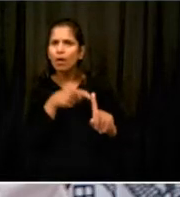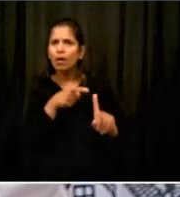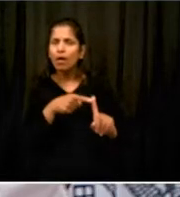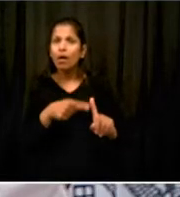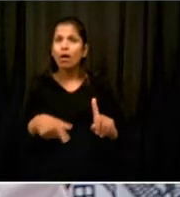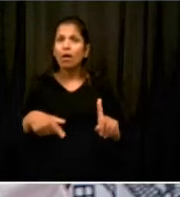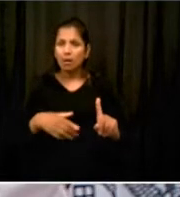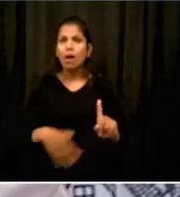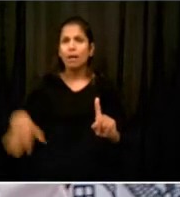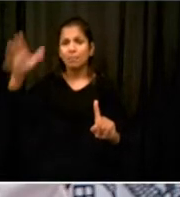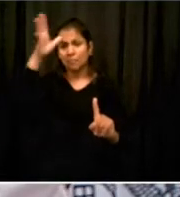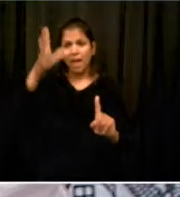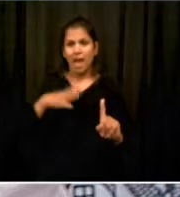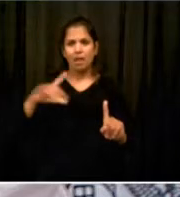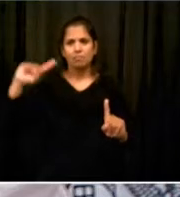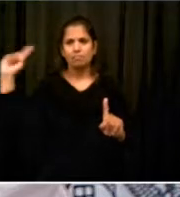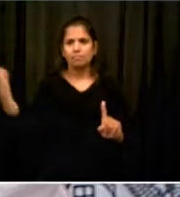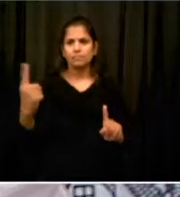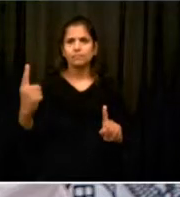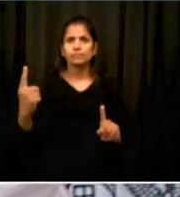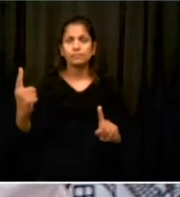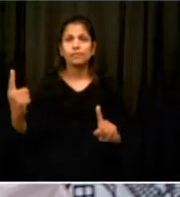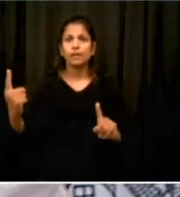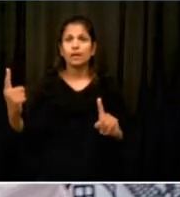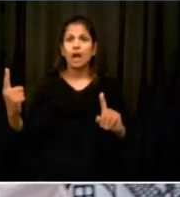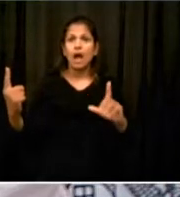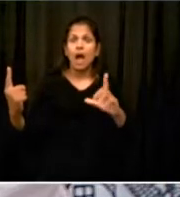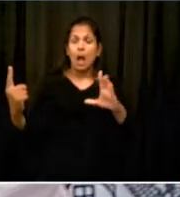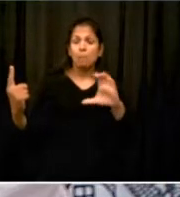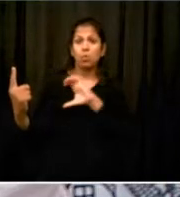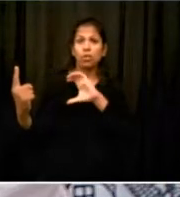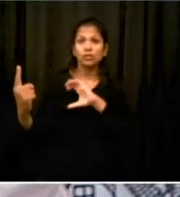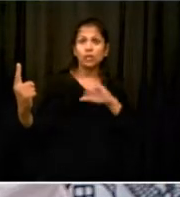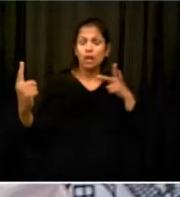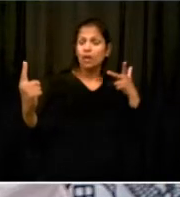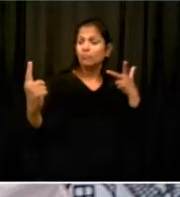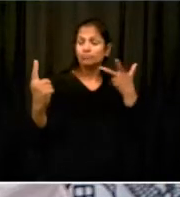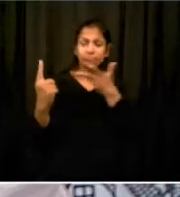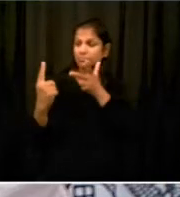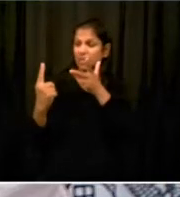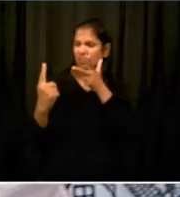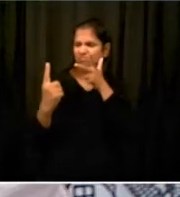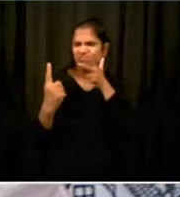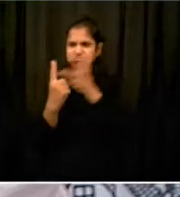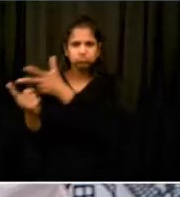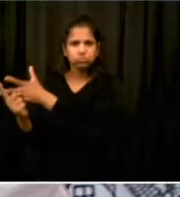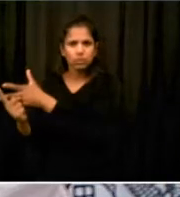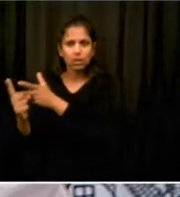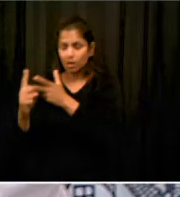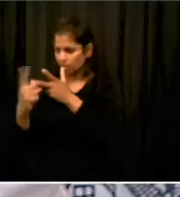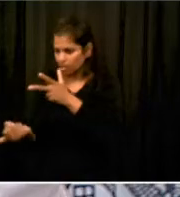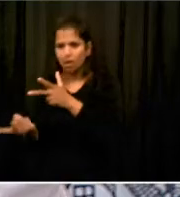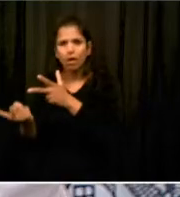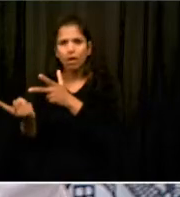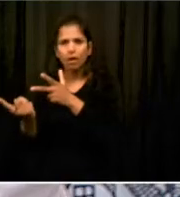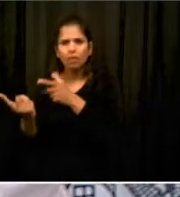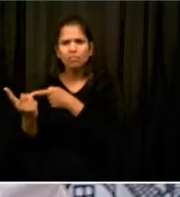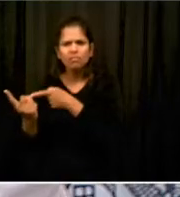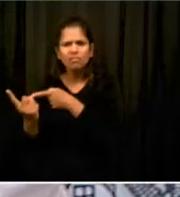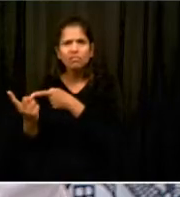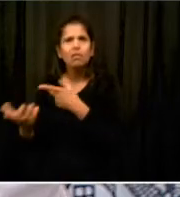person, when, where, and how it happened? It was not specifically desirable to do so. So let me